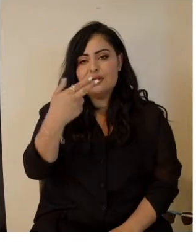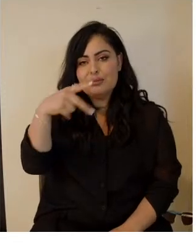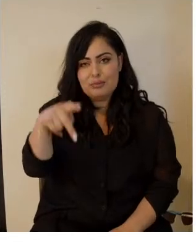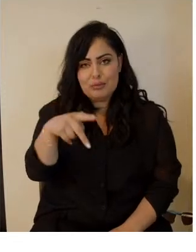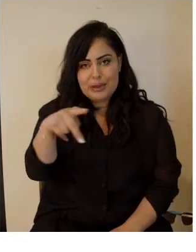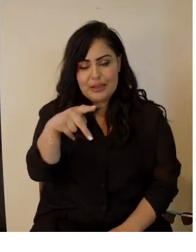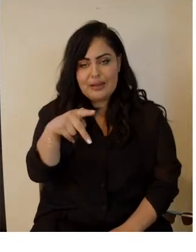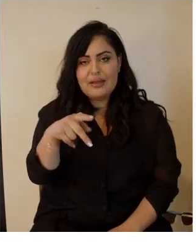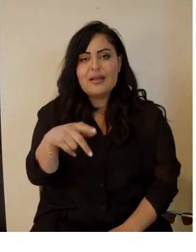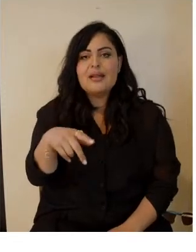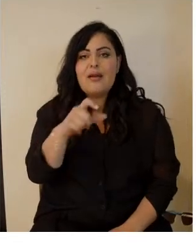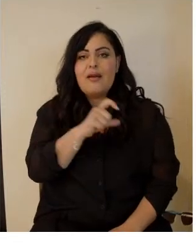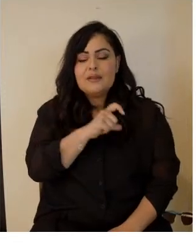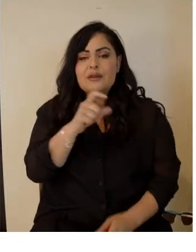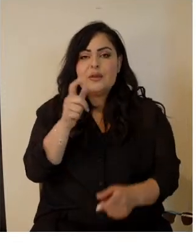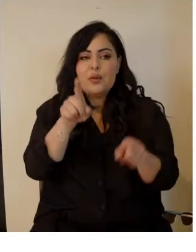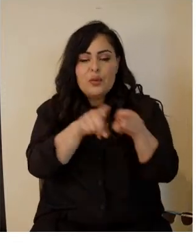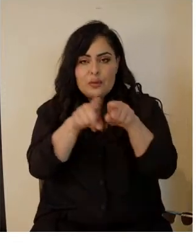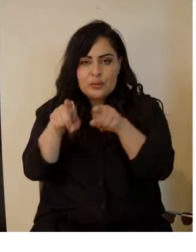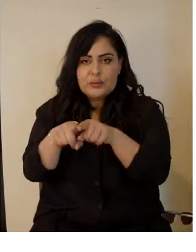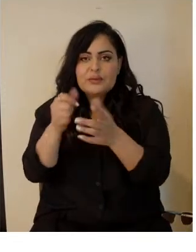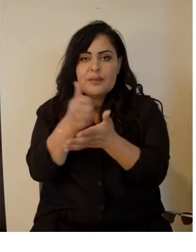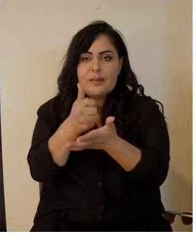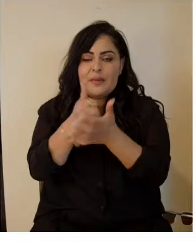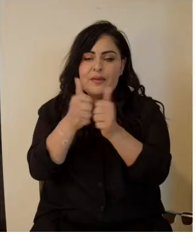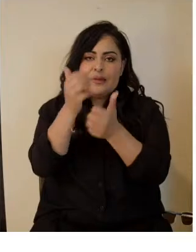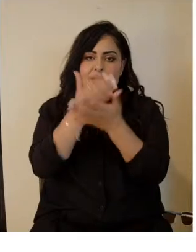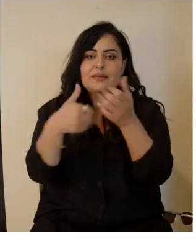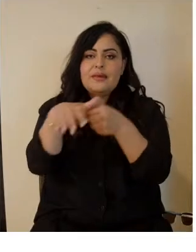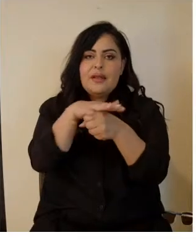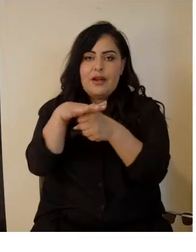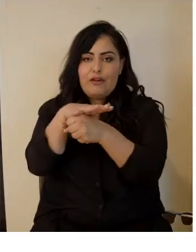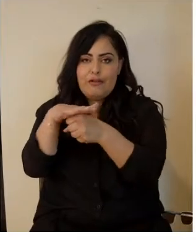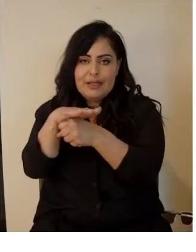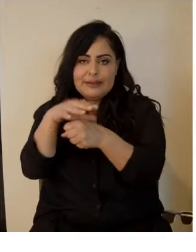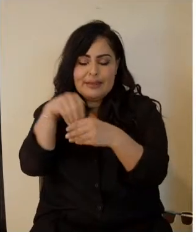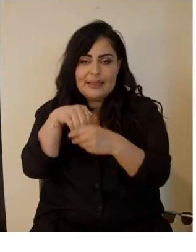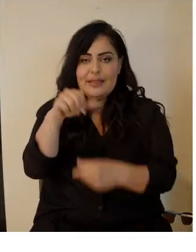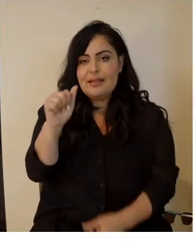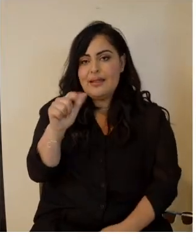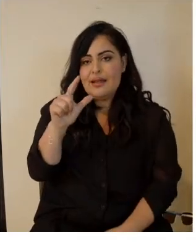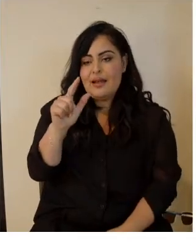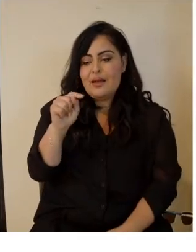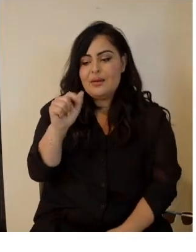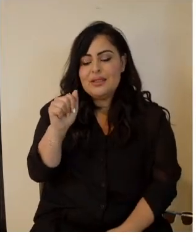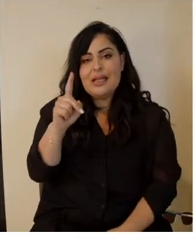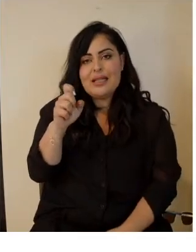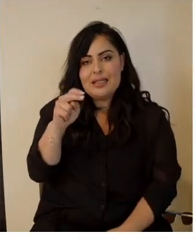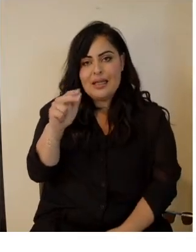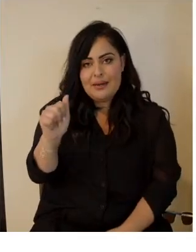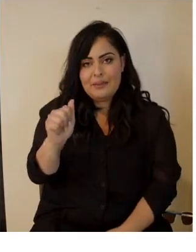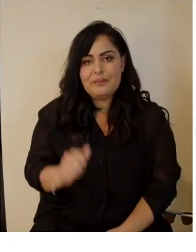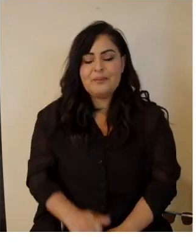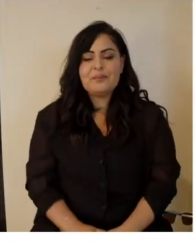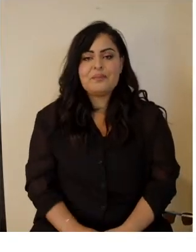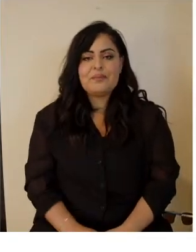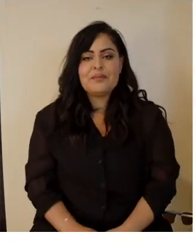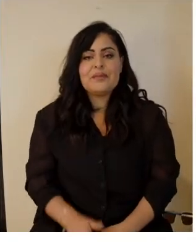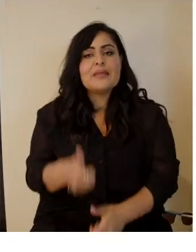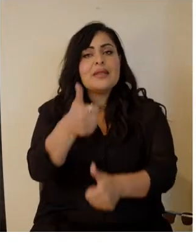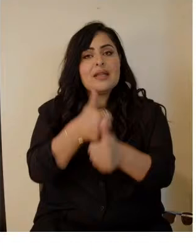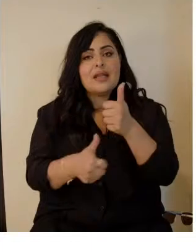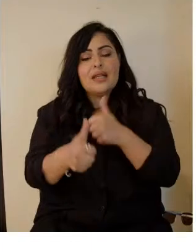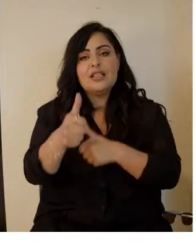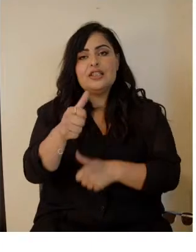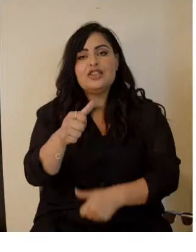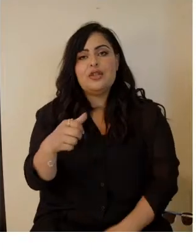Patrol officers that's also helping with certain points throughout Altadena. Each officer has